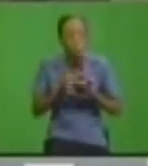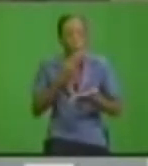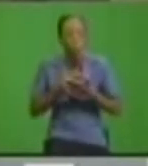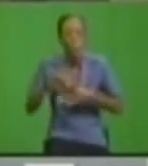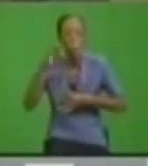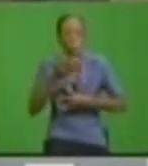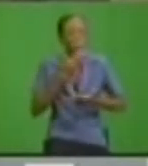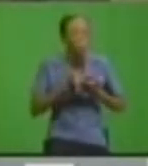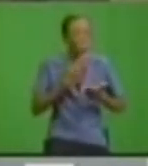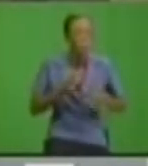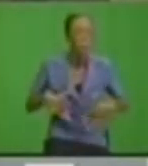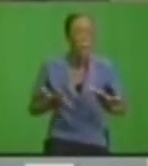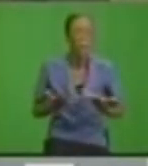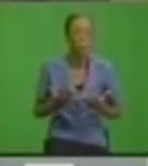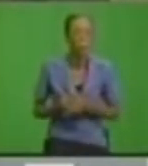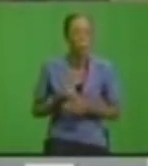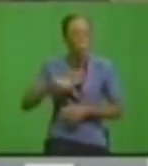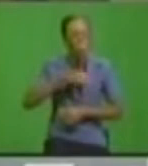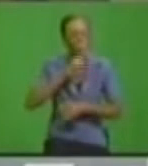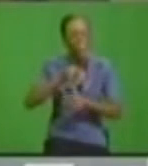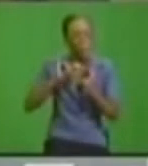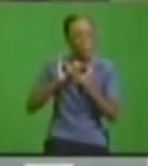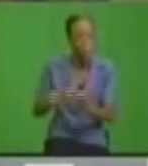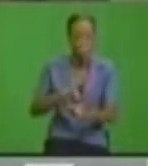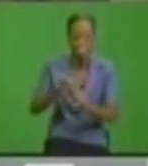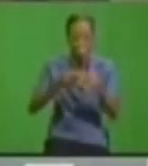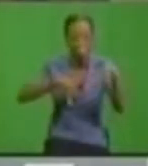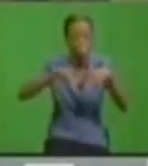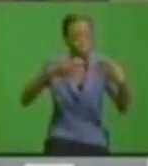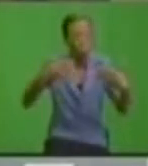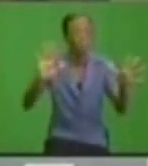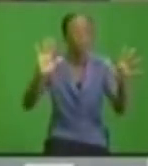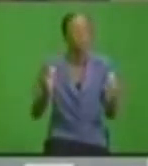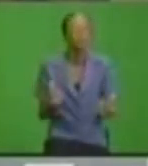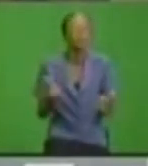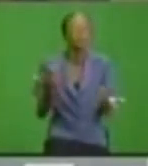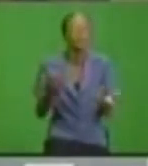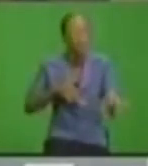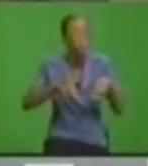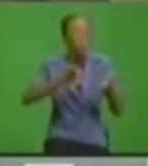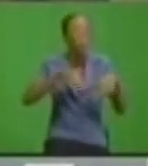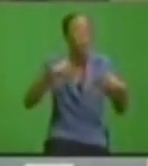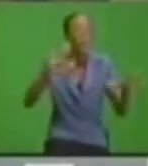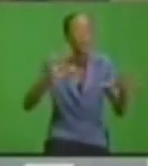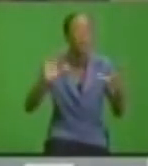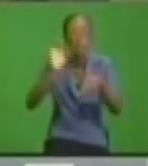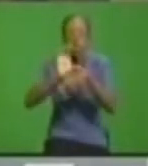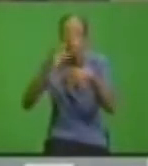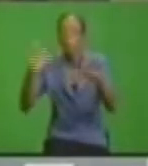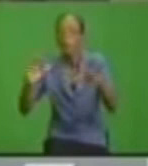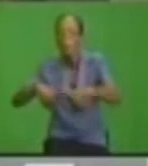glory. We must continue after this funeral, after this ceremony